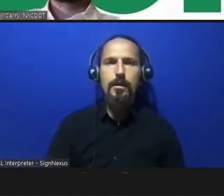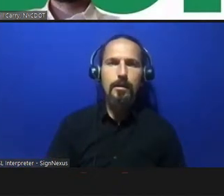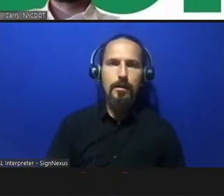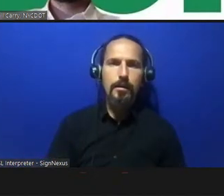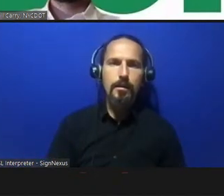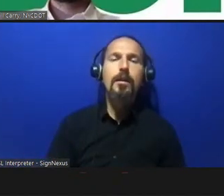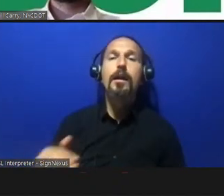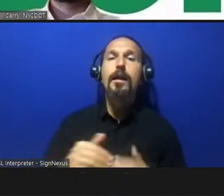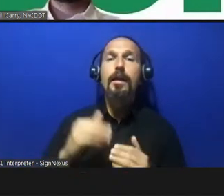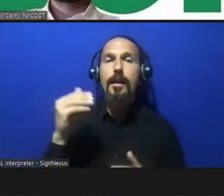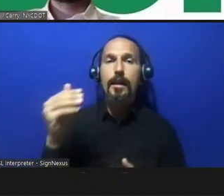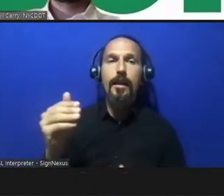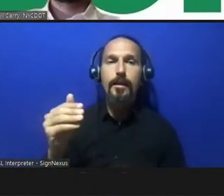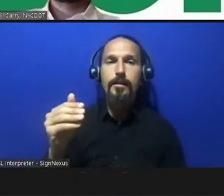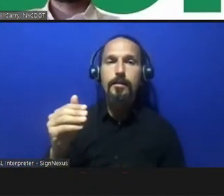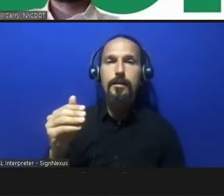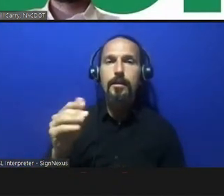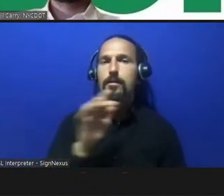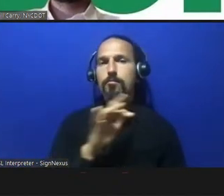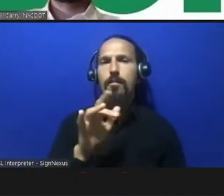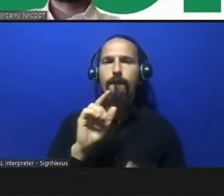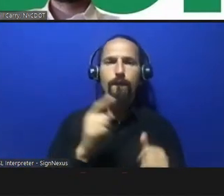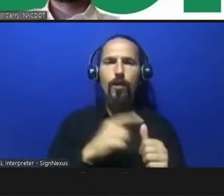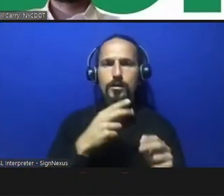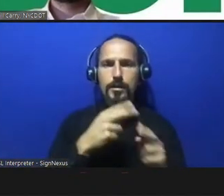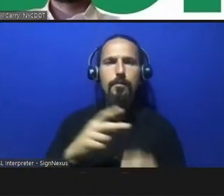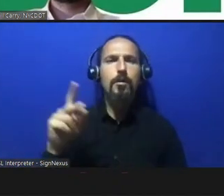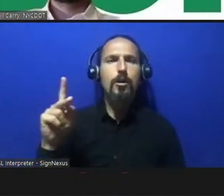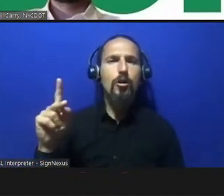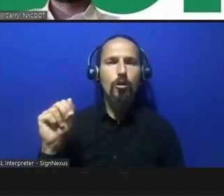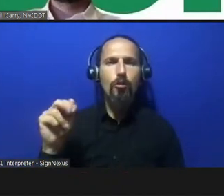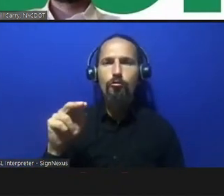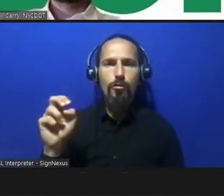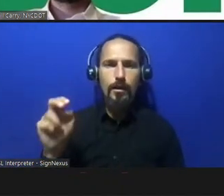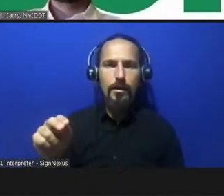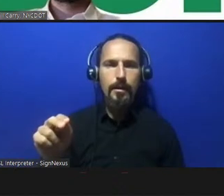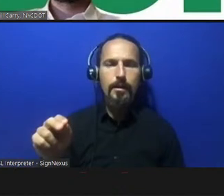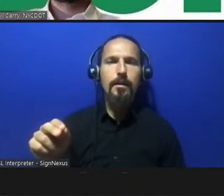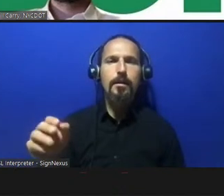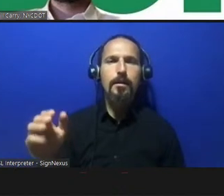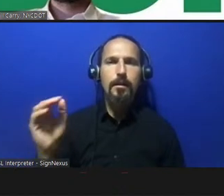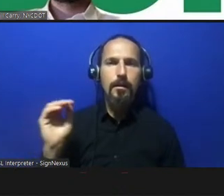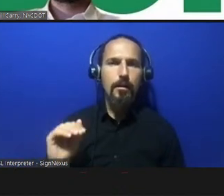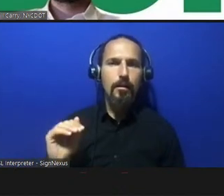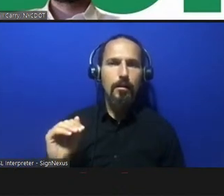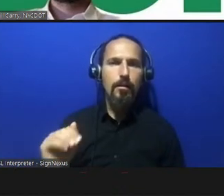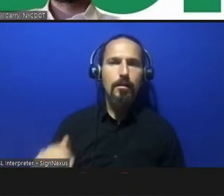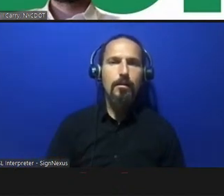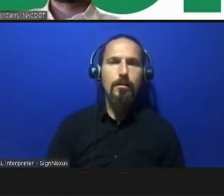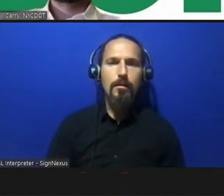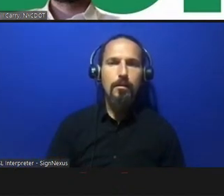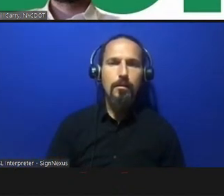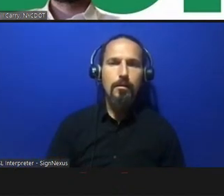the next speaker is anonymous kareem followed by sergey shenko